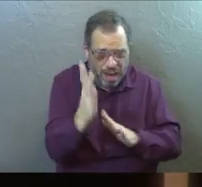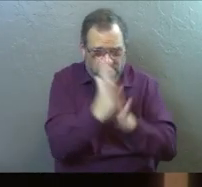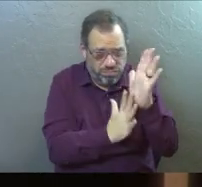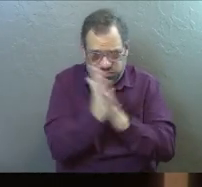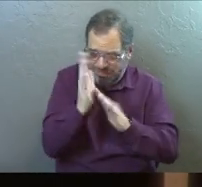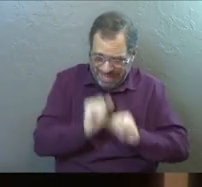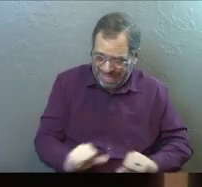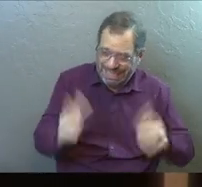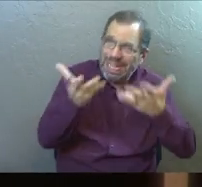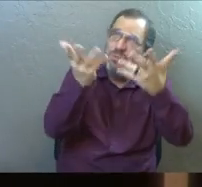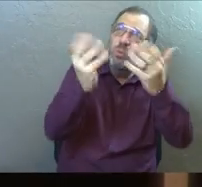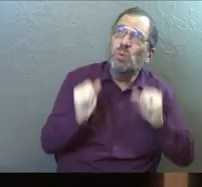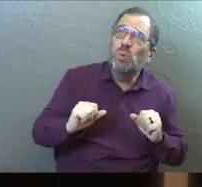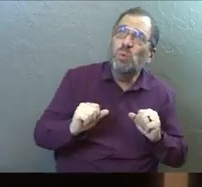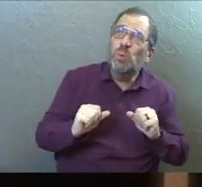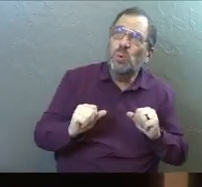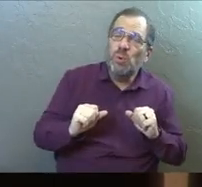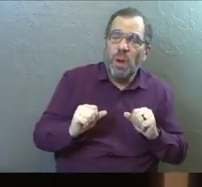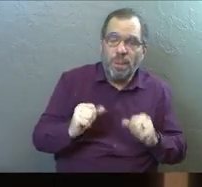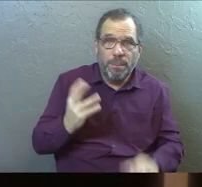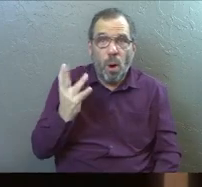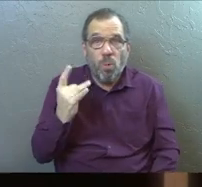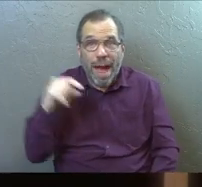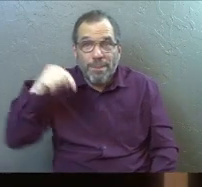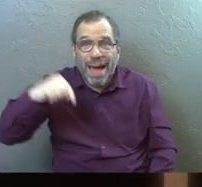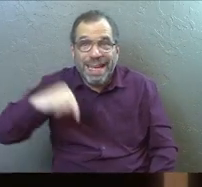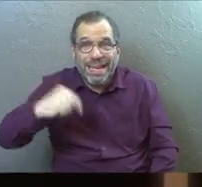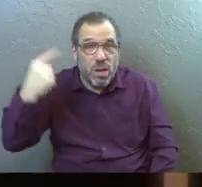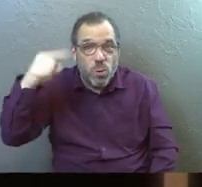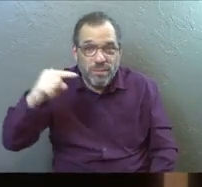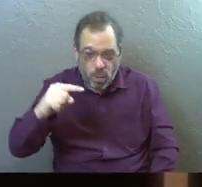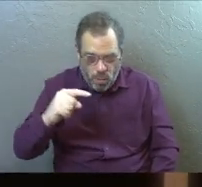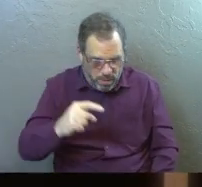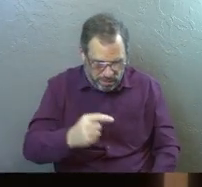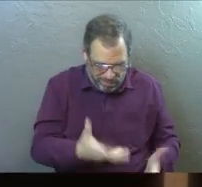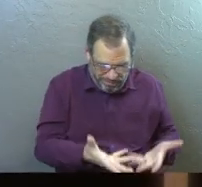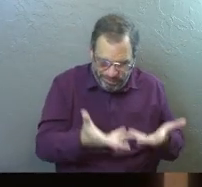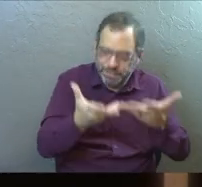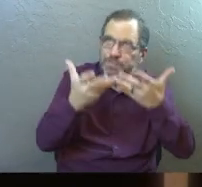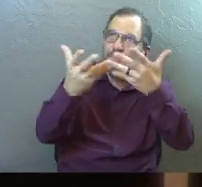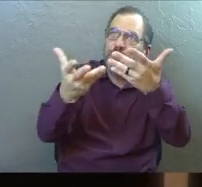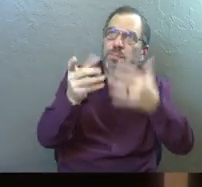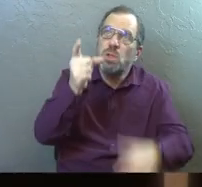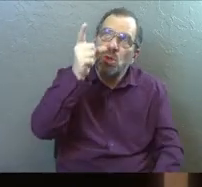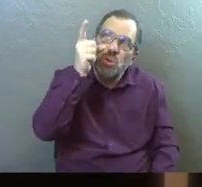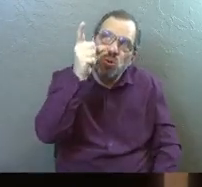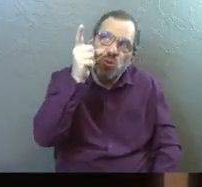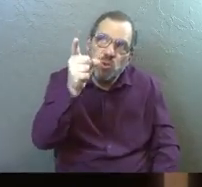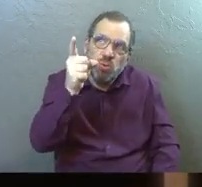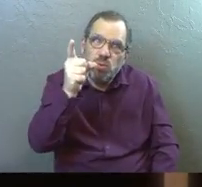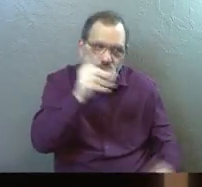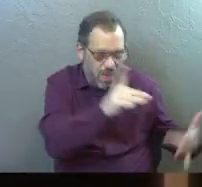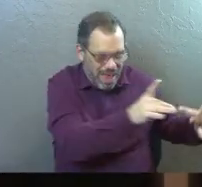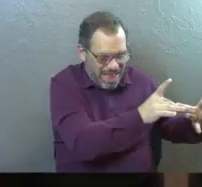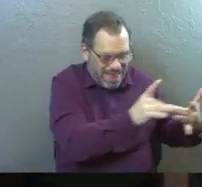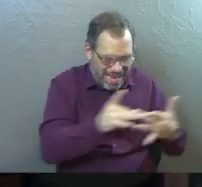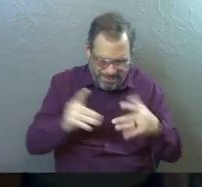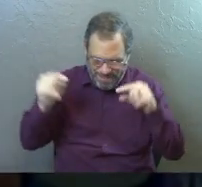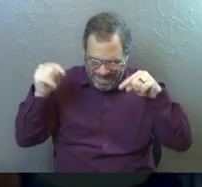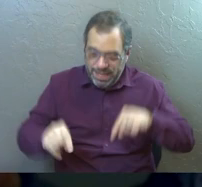actually sacrifice. But the only reason I'm here with a gift to give is because you got me